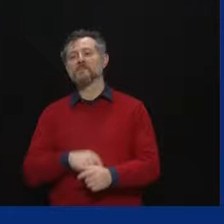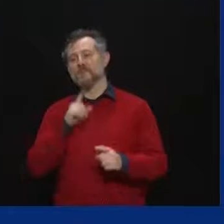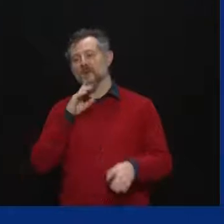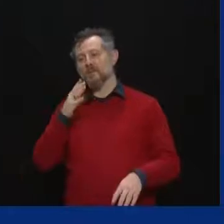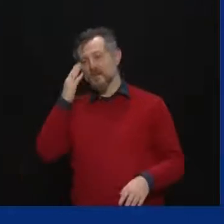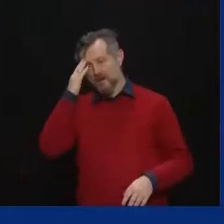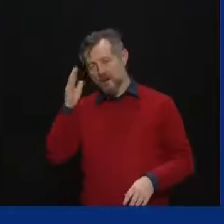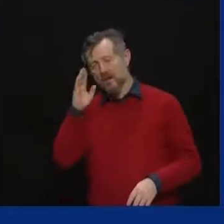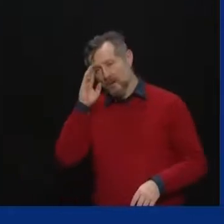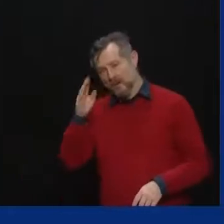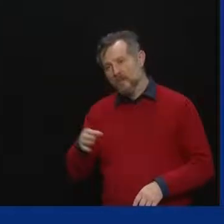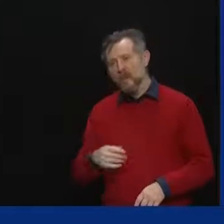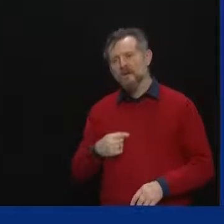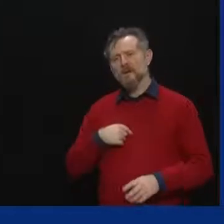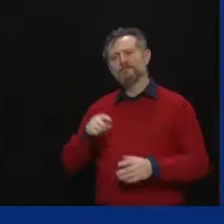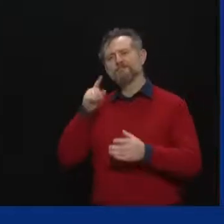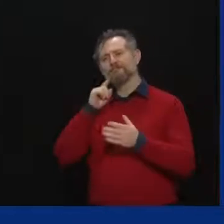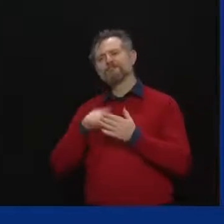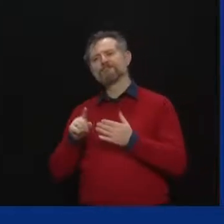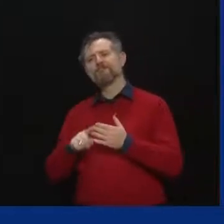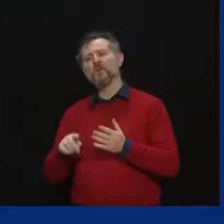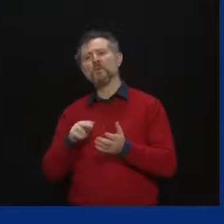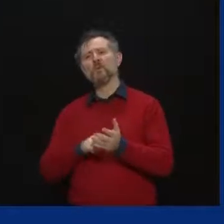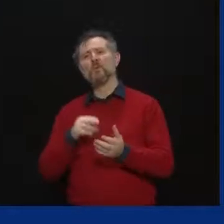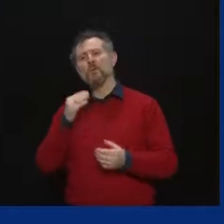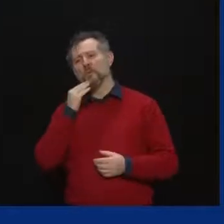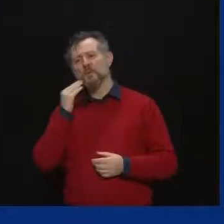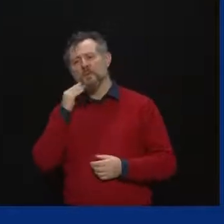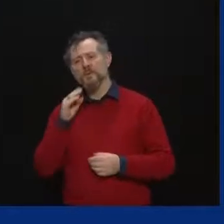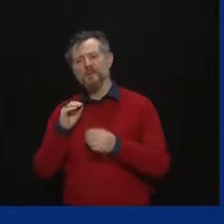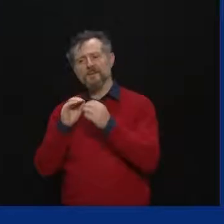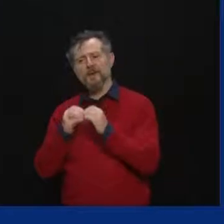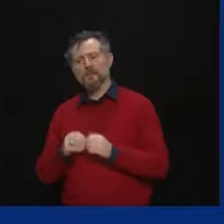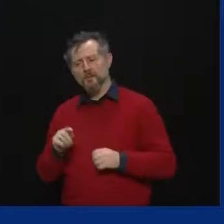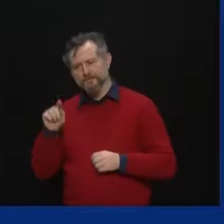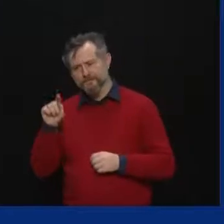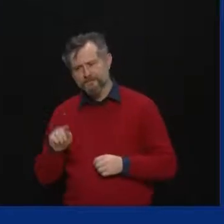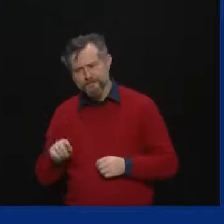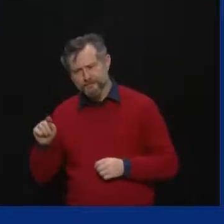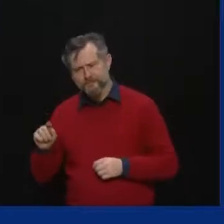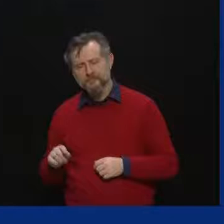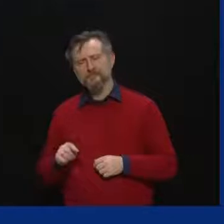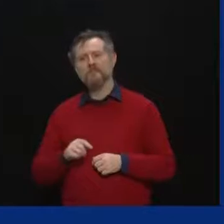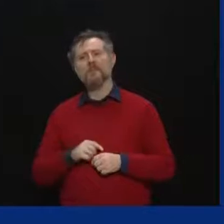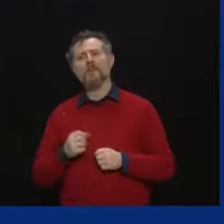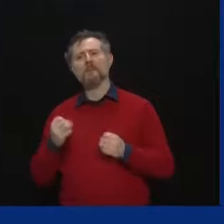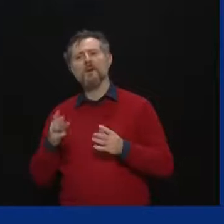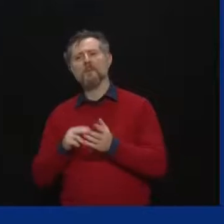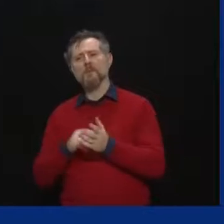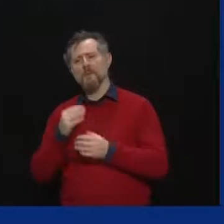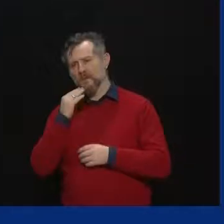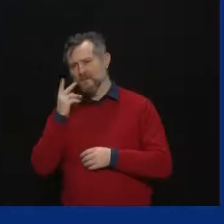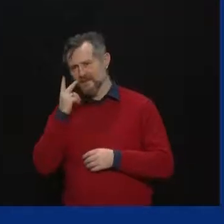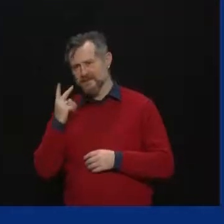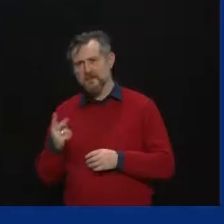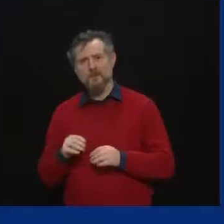I've been looking through the nursing home data and identified a number of nursing homes that have been seeing